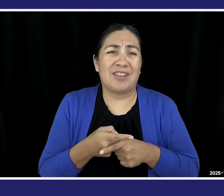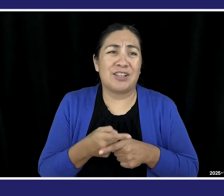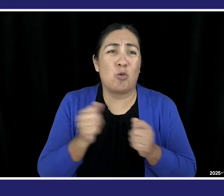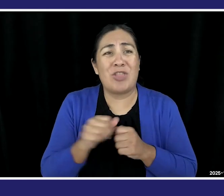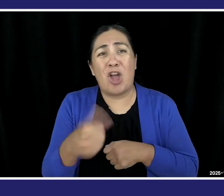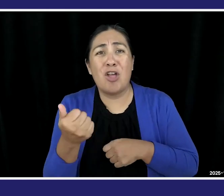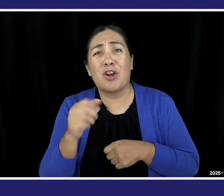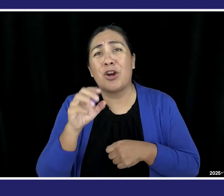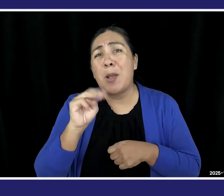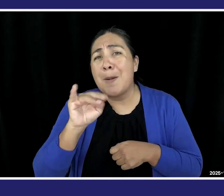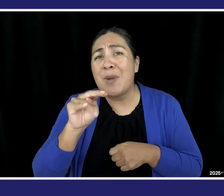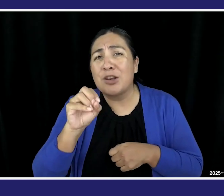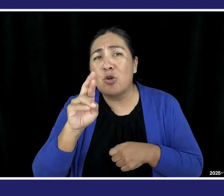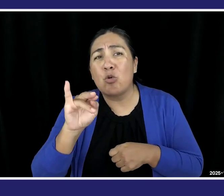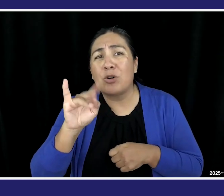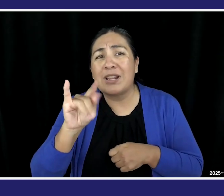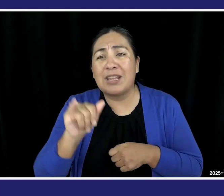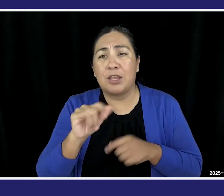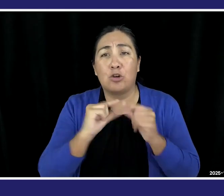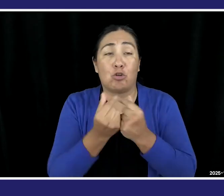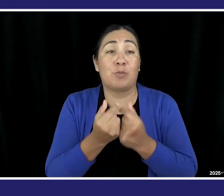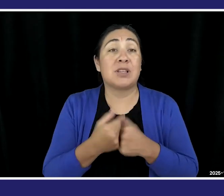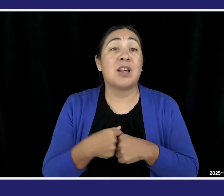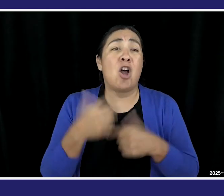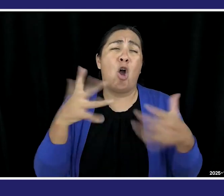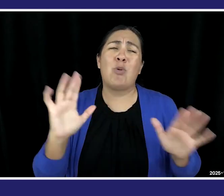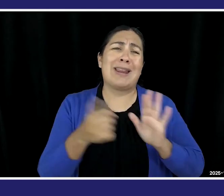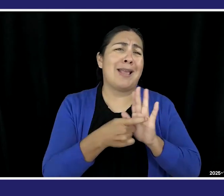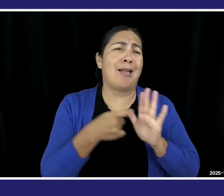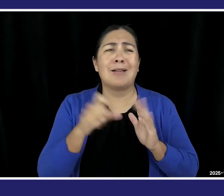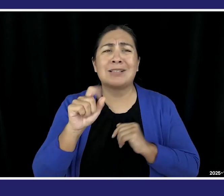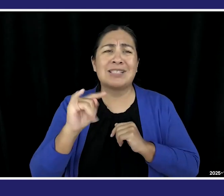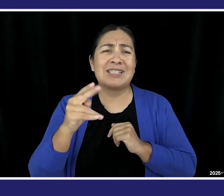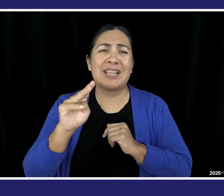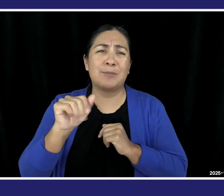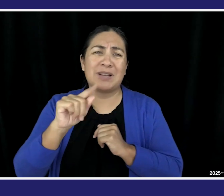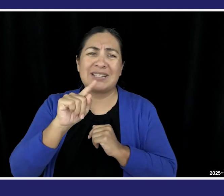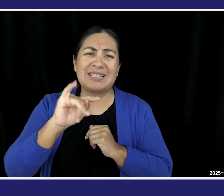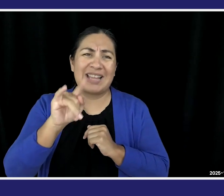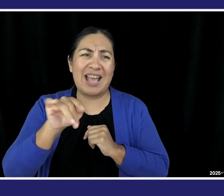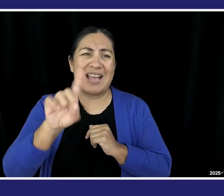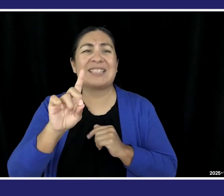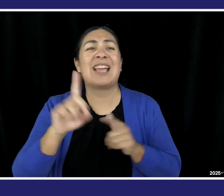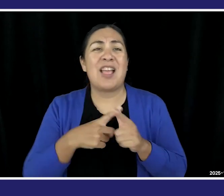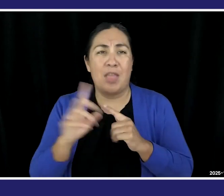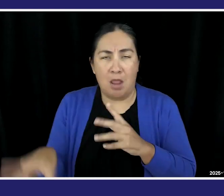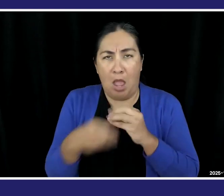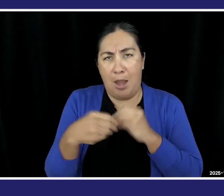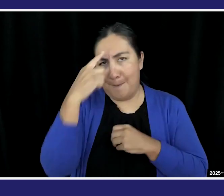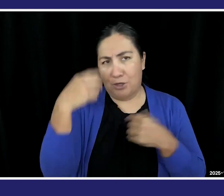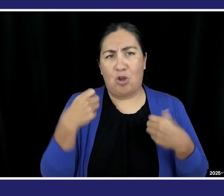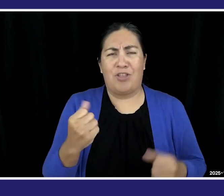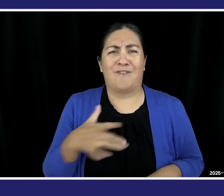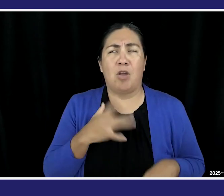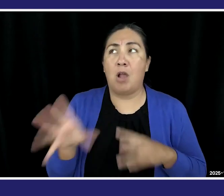stigmatized. And then when there's a mental health issue on top of it, it can feel like just one more thing wrong with our bodies and our brains.